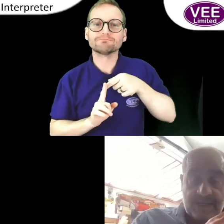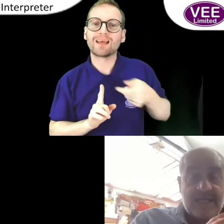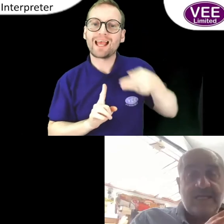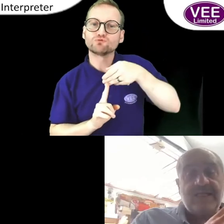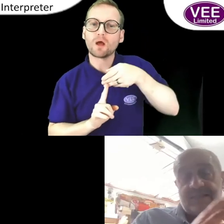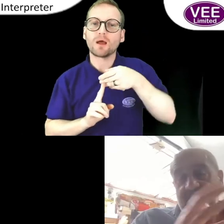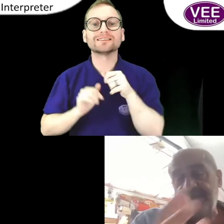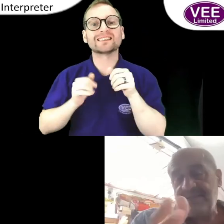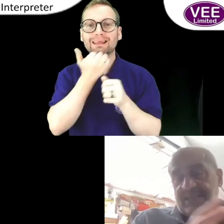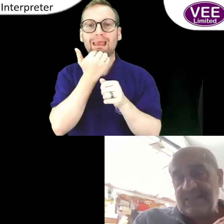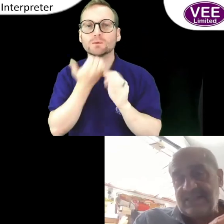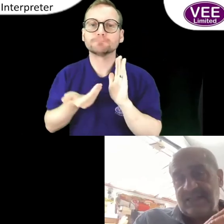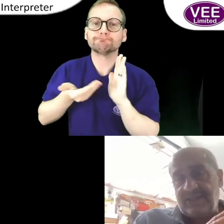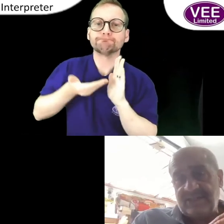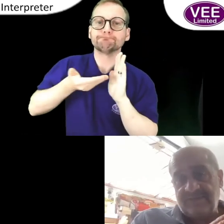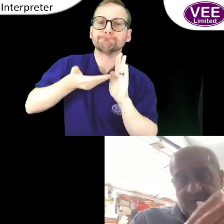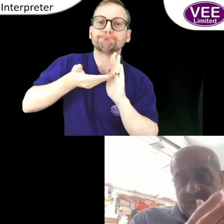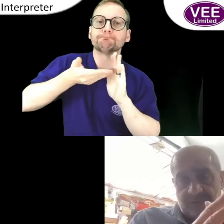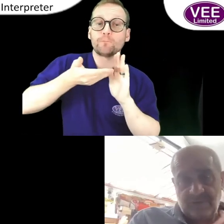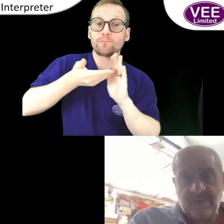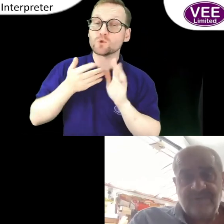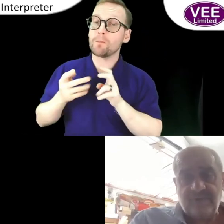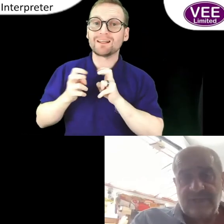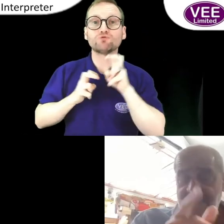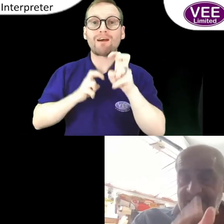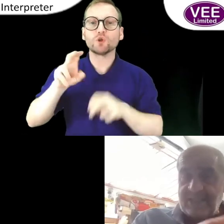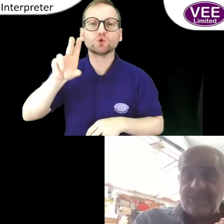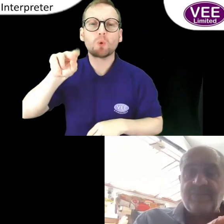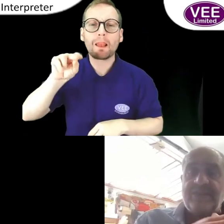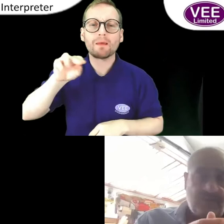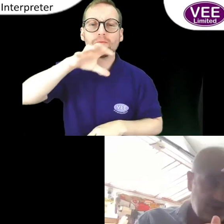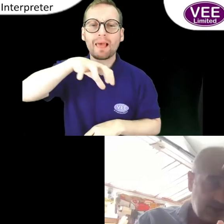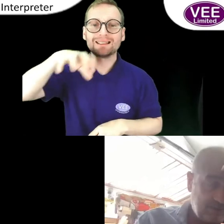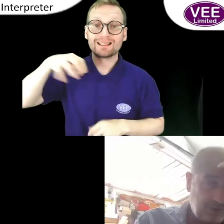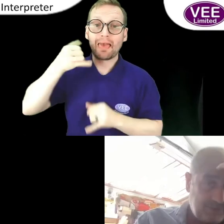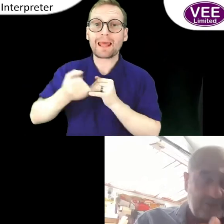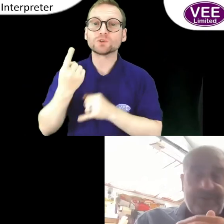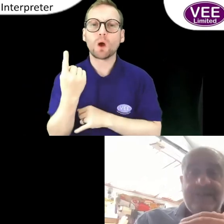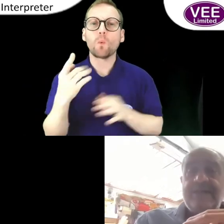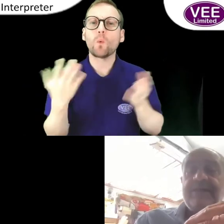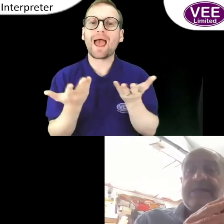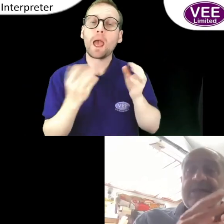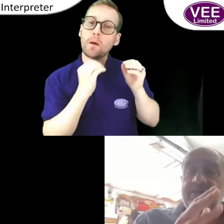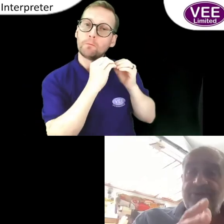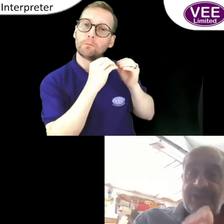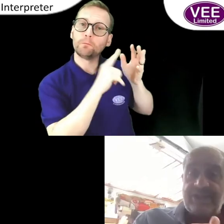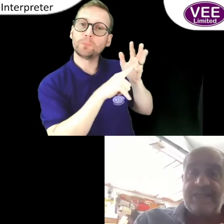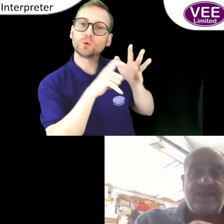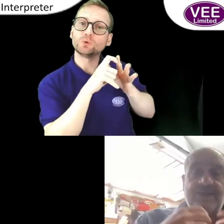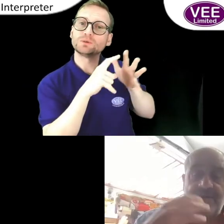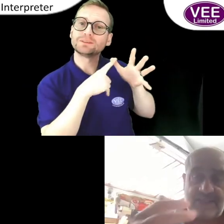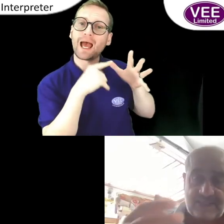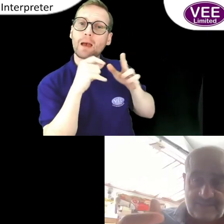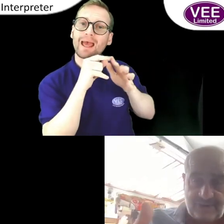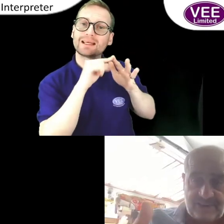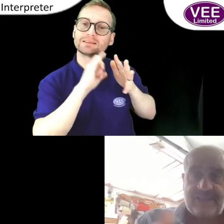count. And it's this installation traveled to 12 locations. The last one, it was in Budapest in a refugee tent.